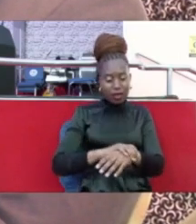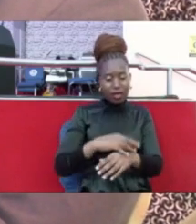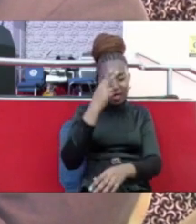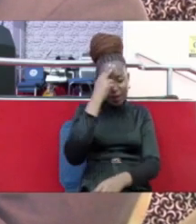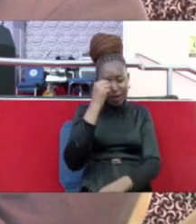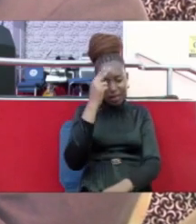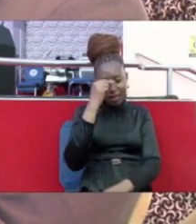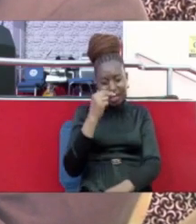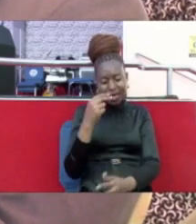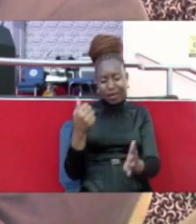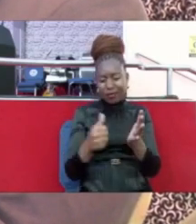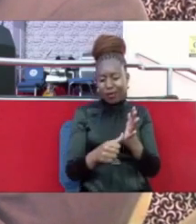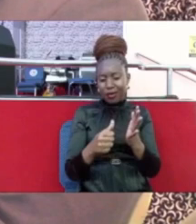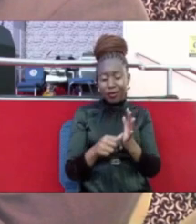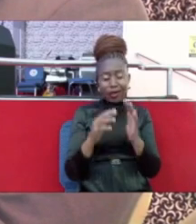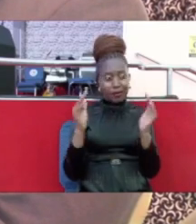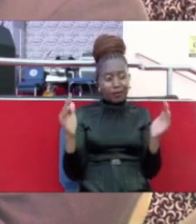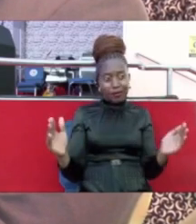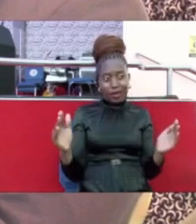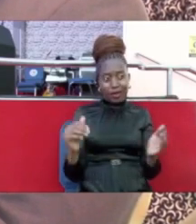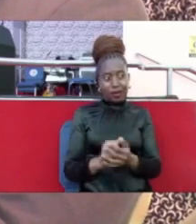At that time,